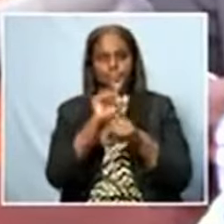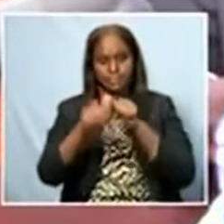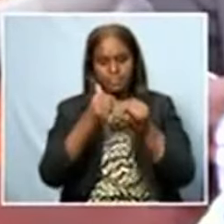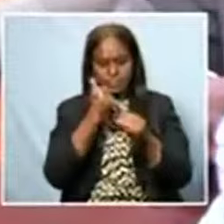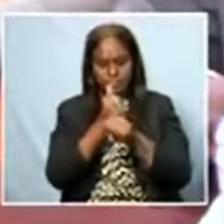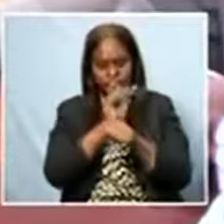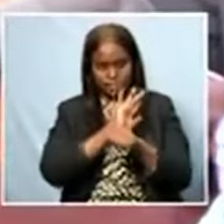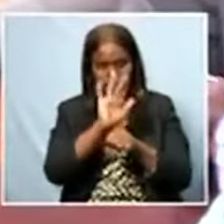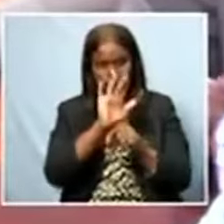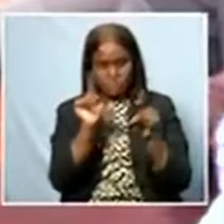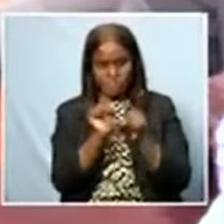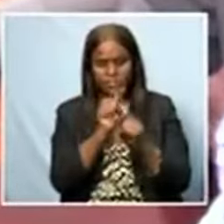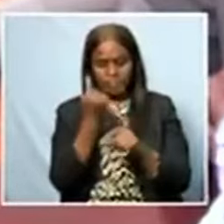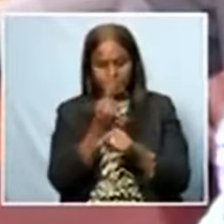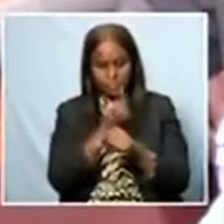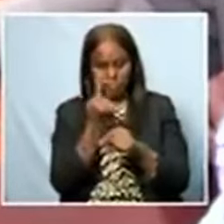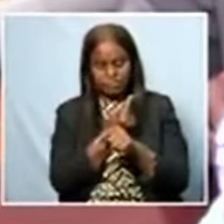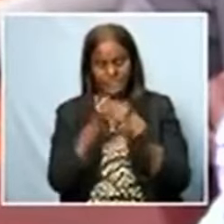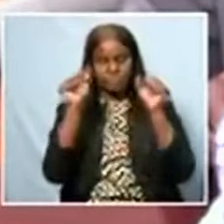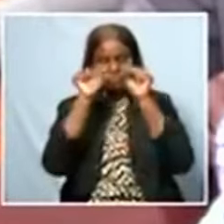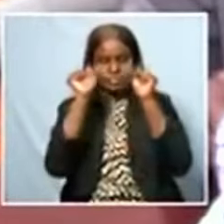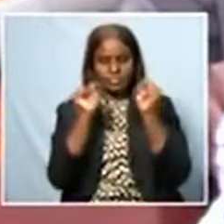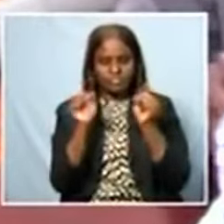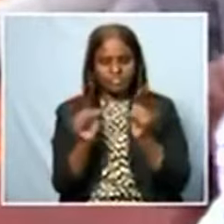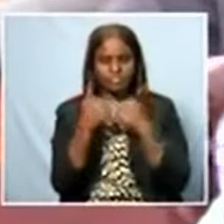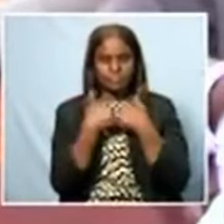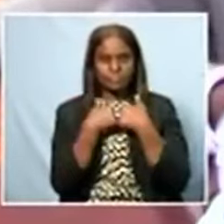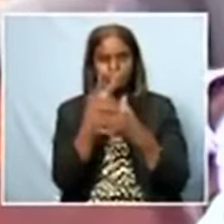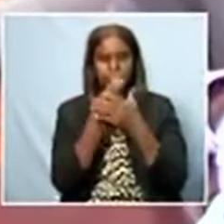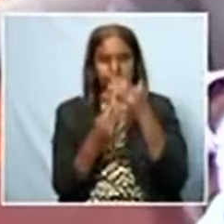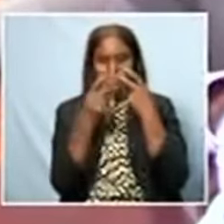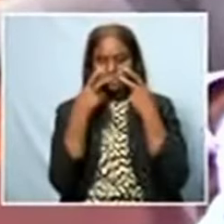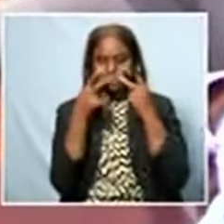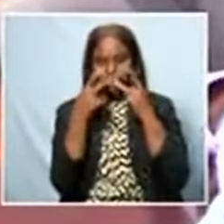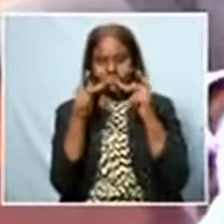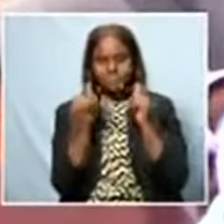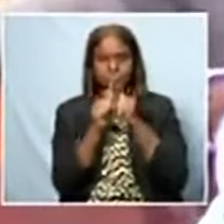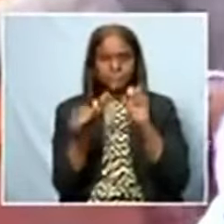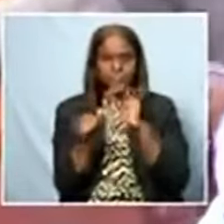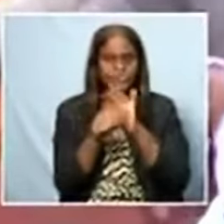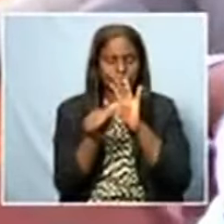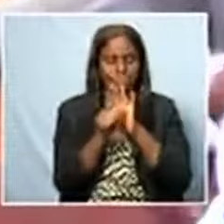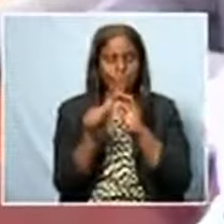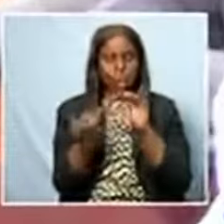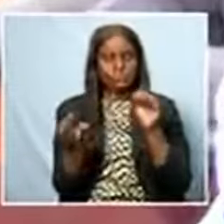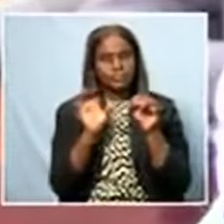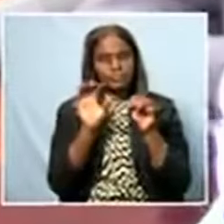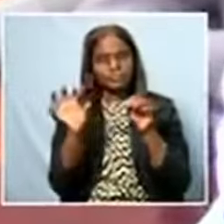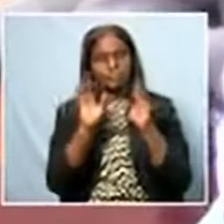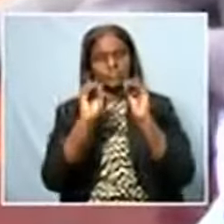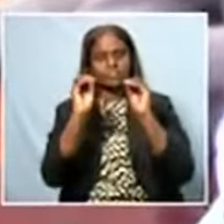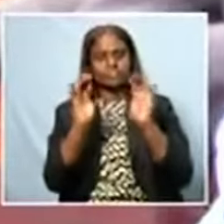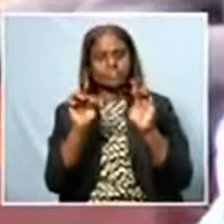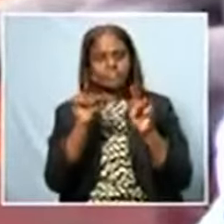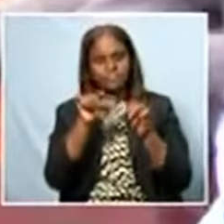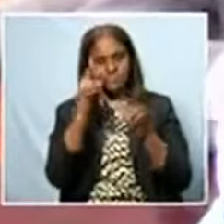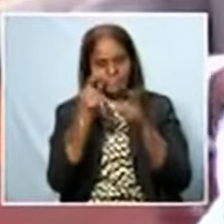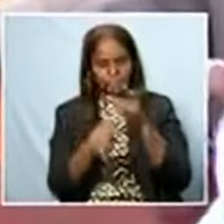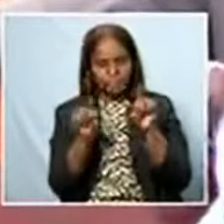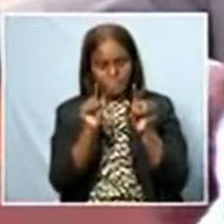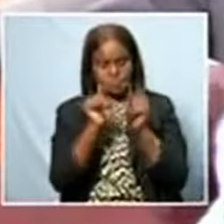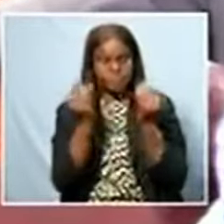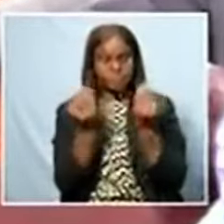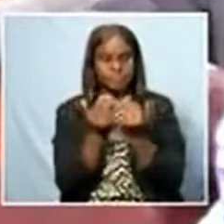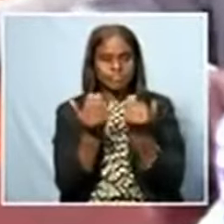Establishment of a single disciplinary structure covering both public and private sector teachers. That's what it seeks